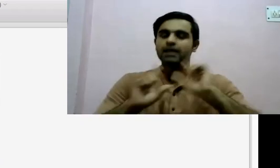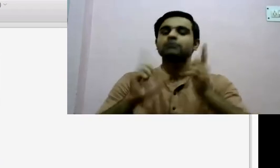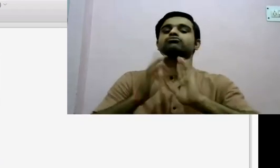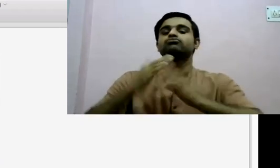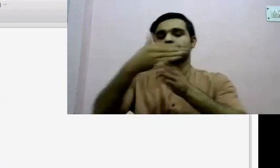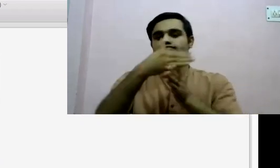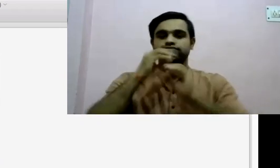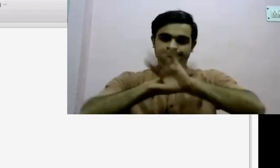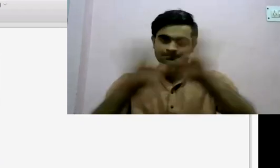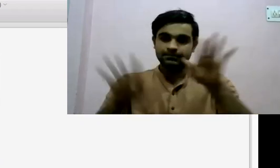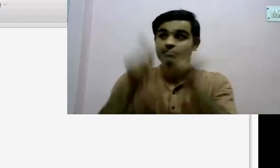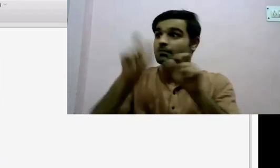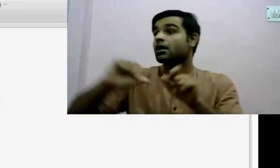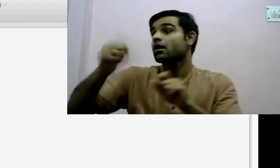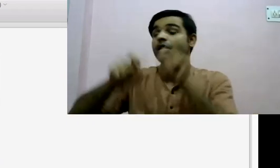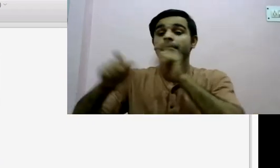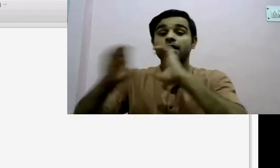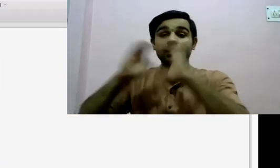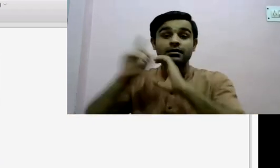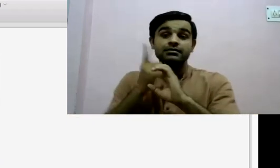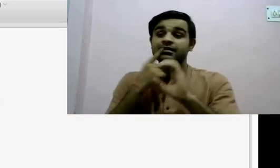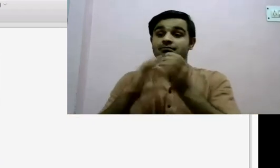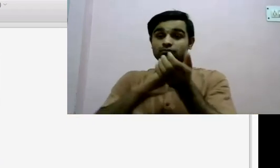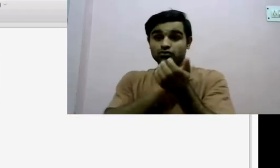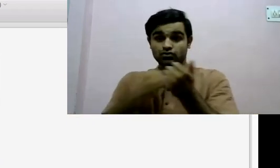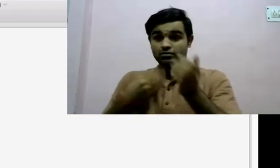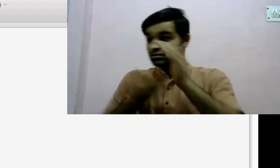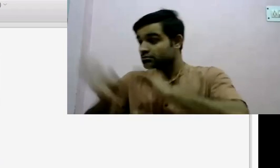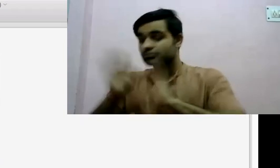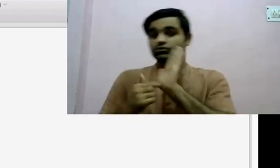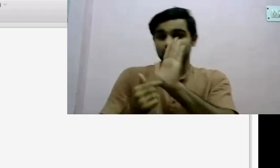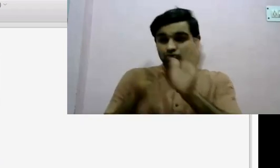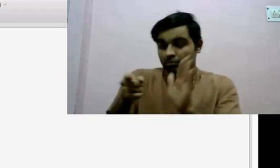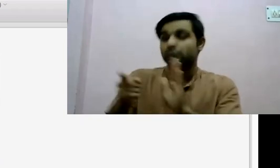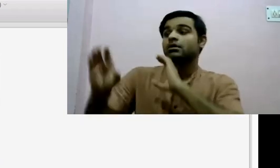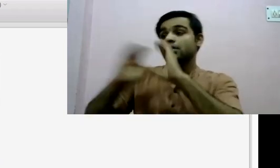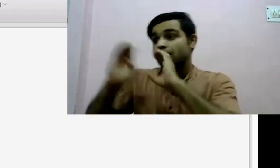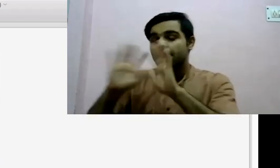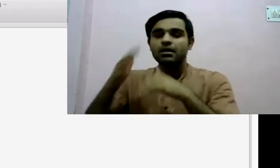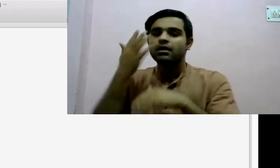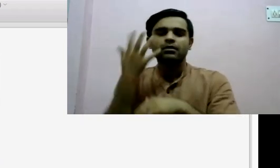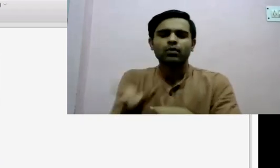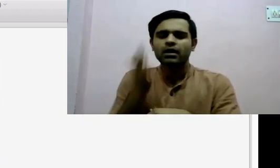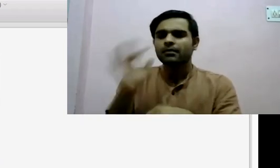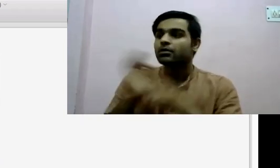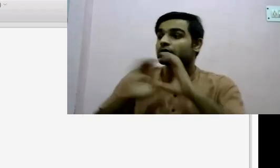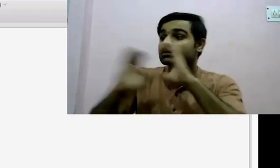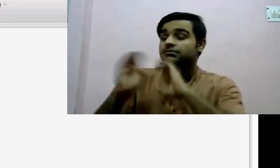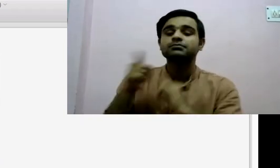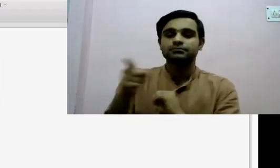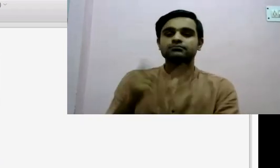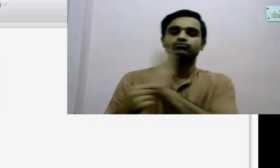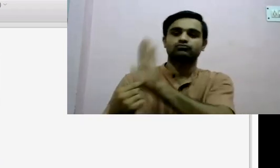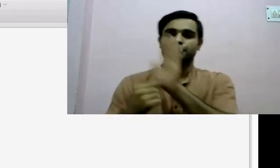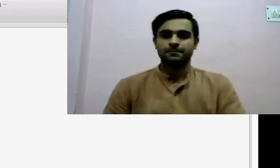you can refer to them while communicating. We request that you refer to them while you are communicating because it